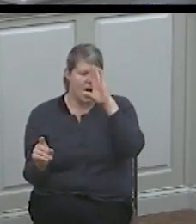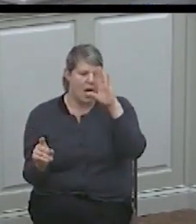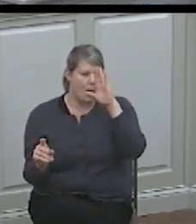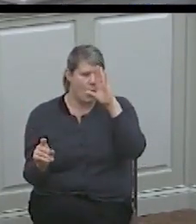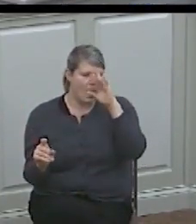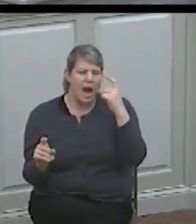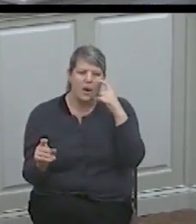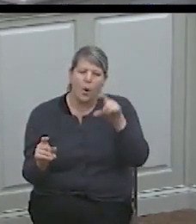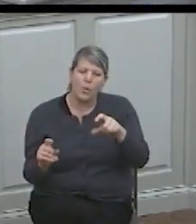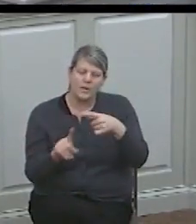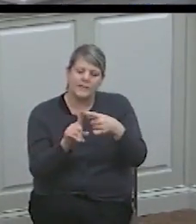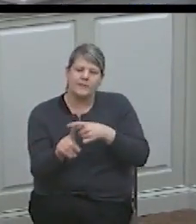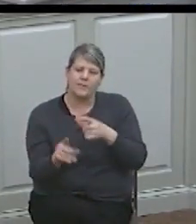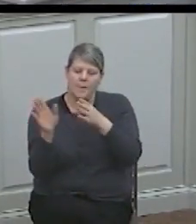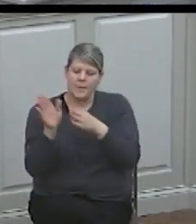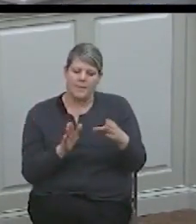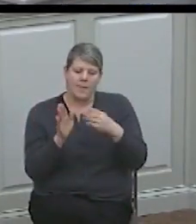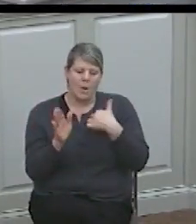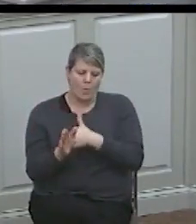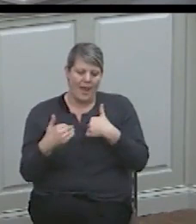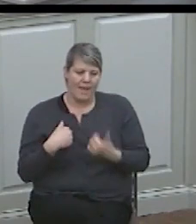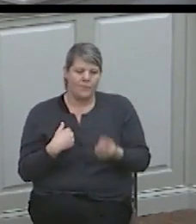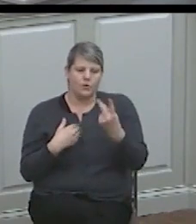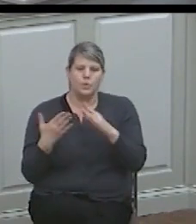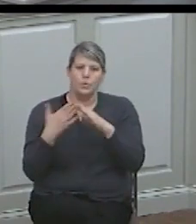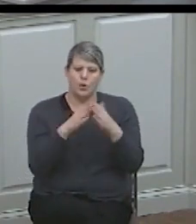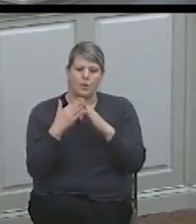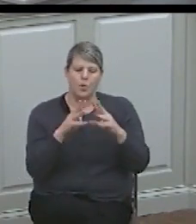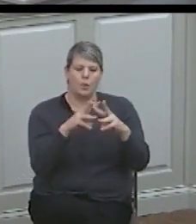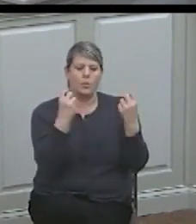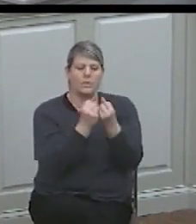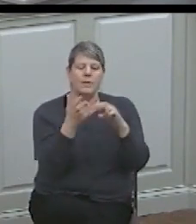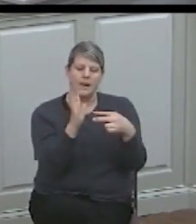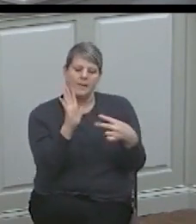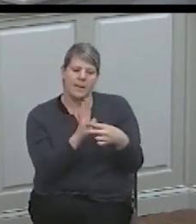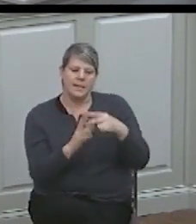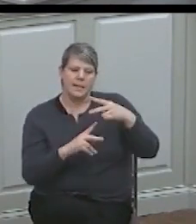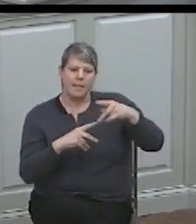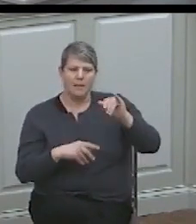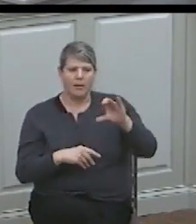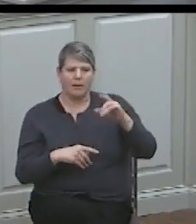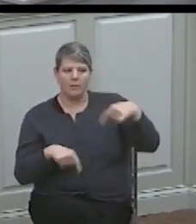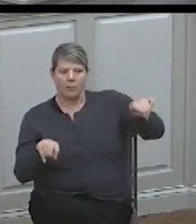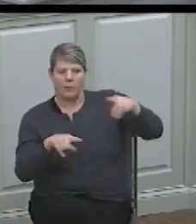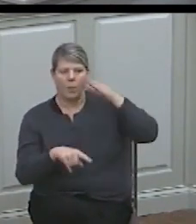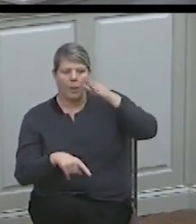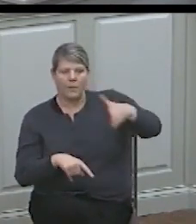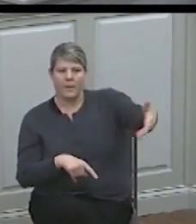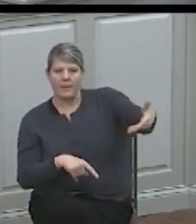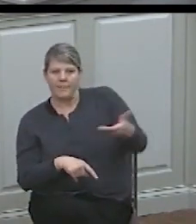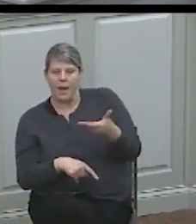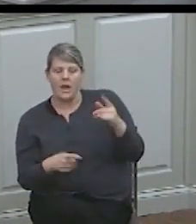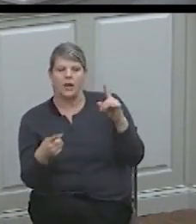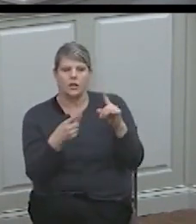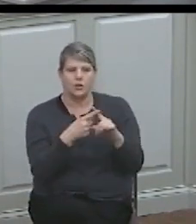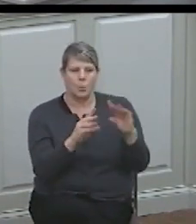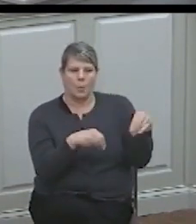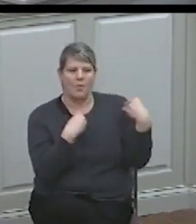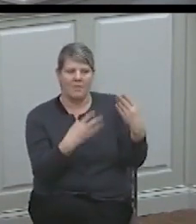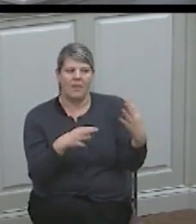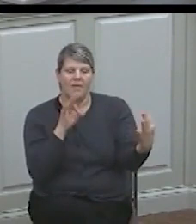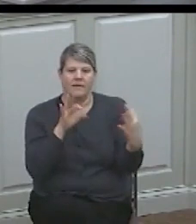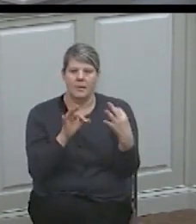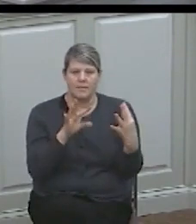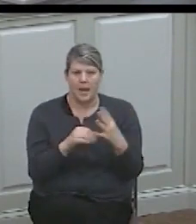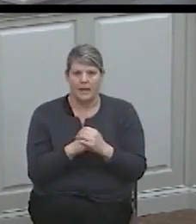at least two community workshops on there, so the public will be invited to weigh in. And that is correct. Two cents worth. Okay.